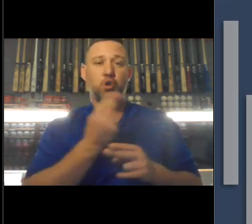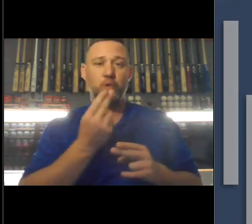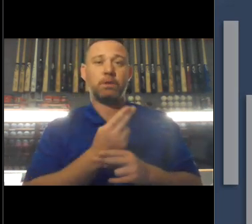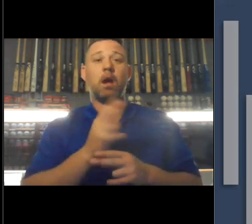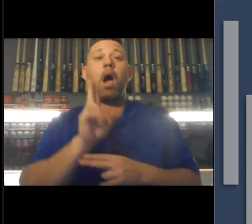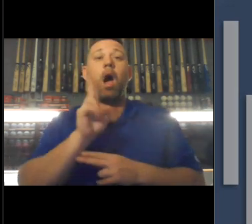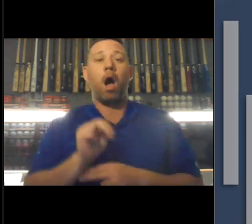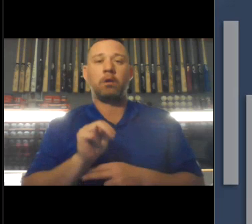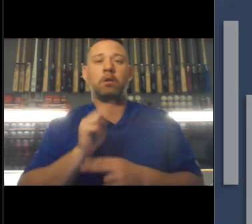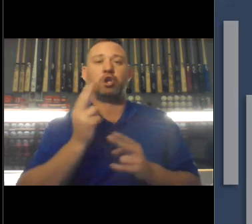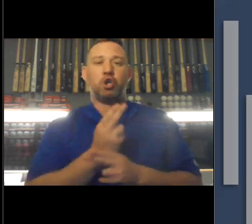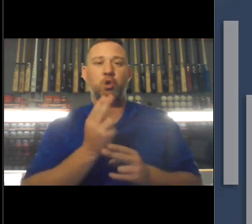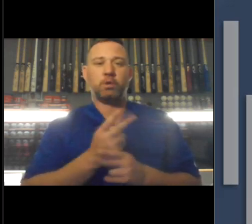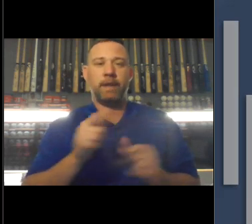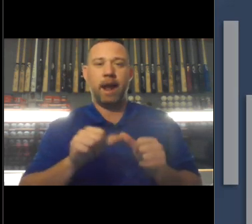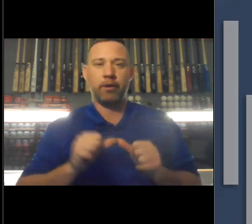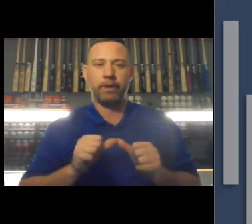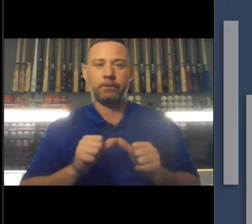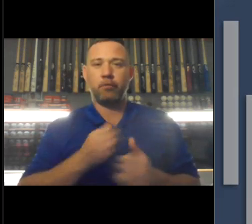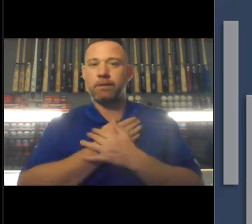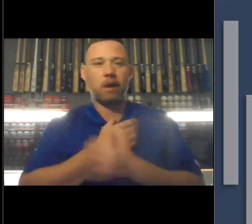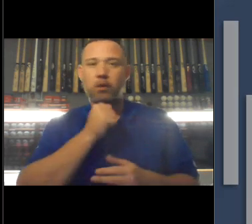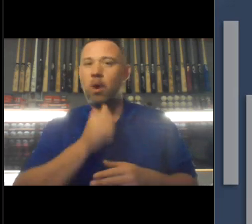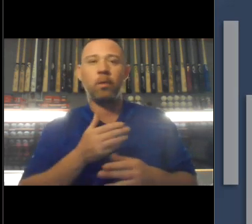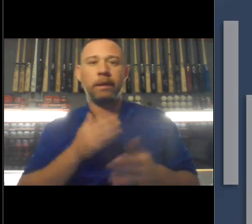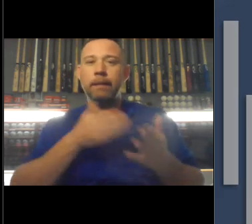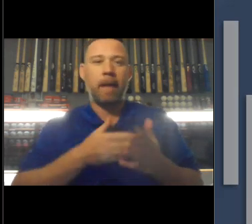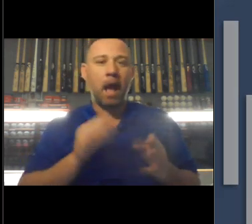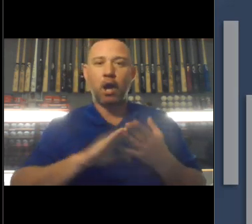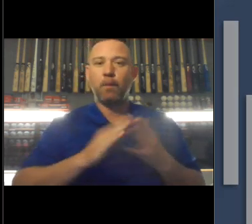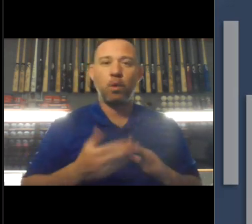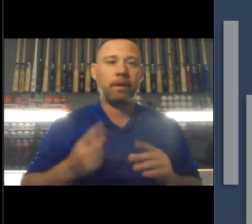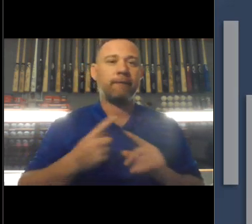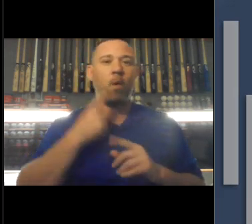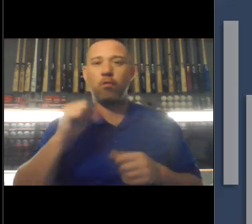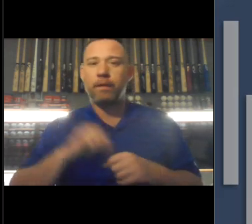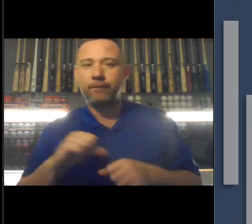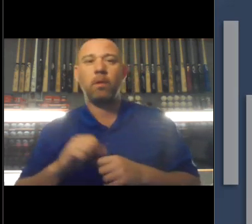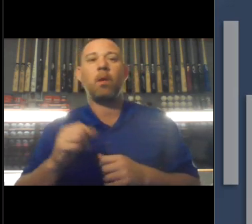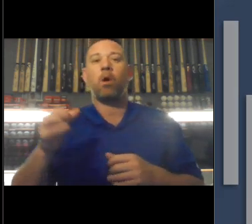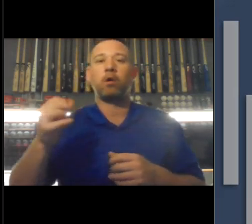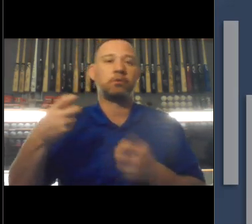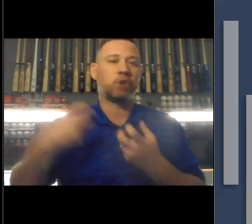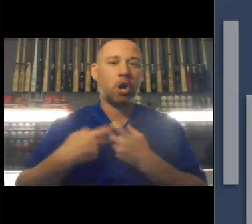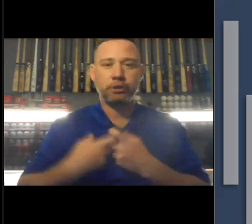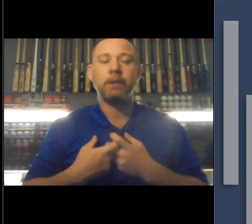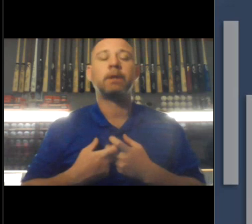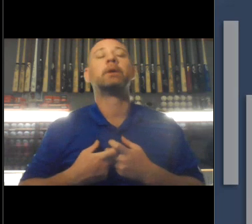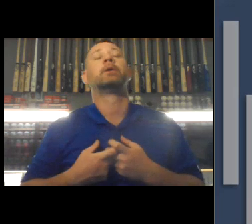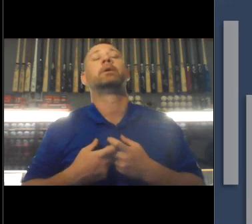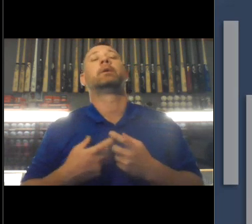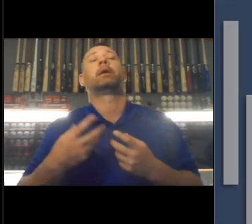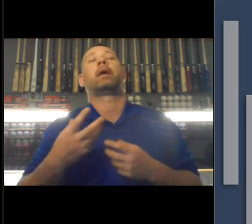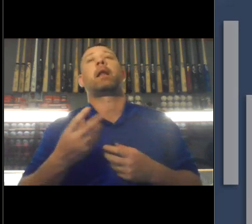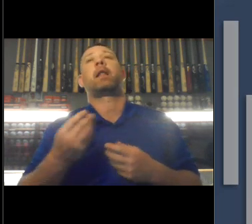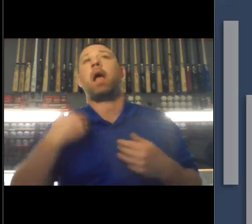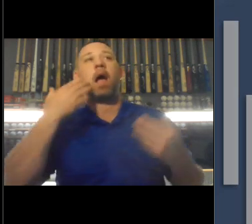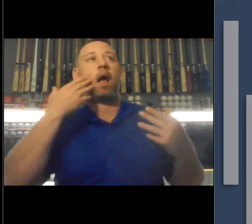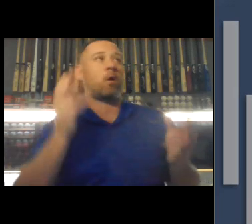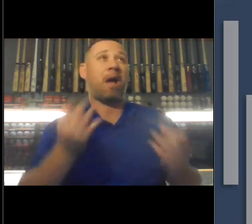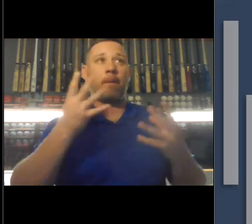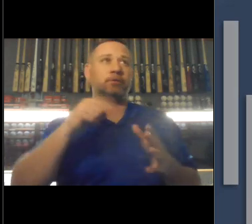unused property, rest stops, don't impact communities for refueling or charging. And if, I don't know how much you've